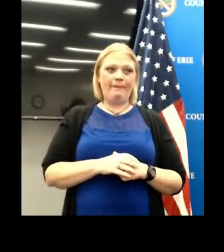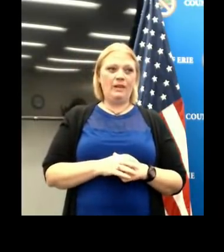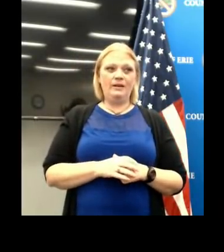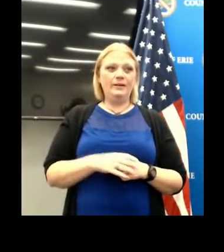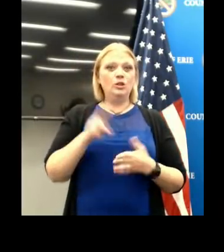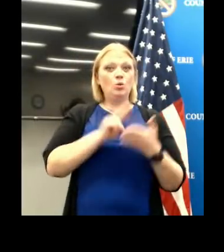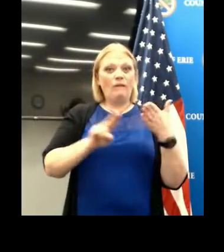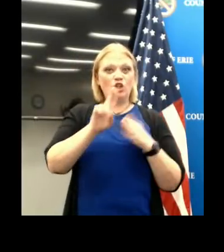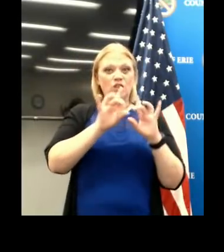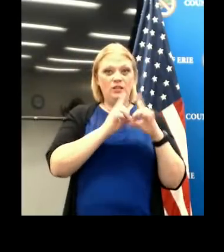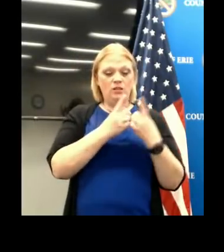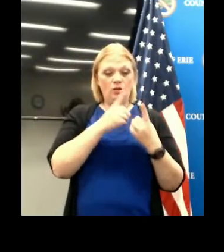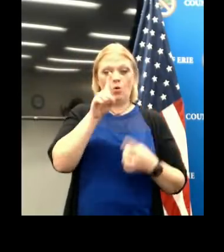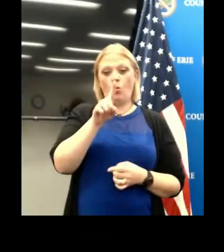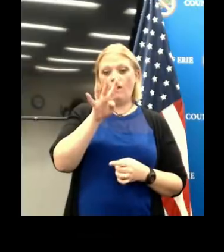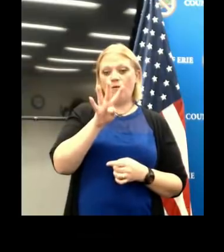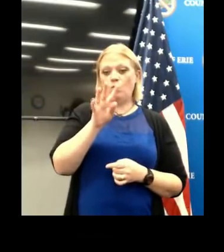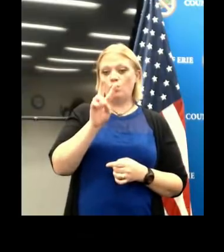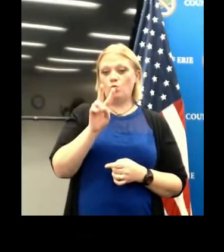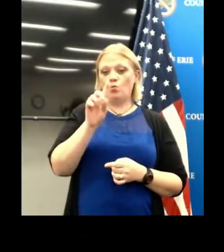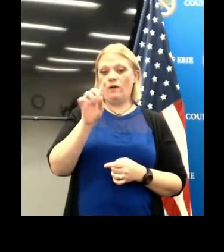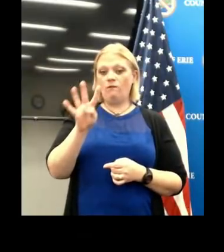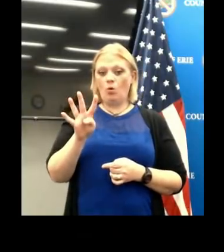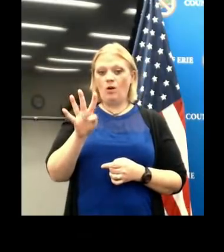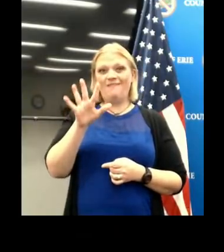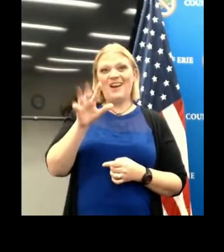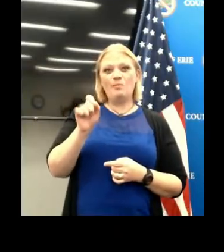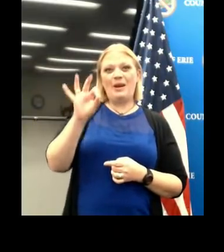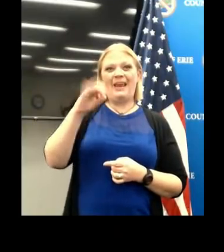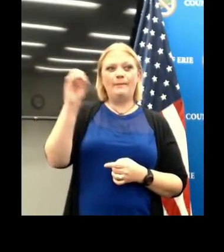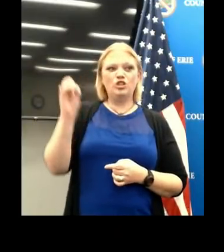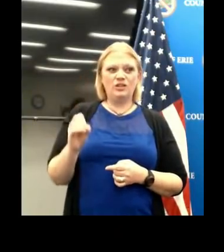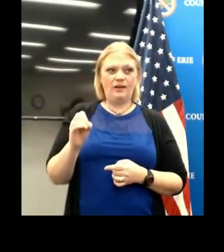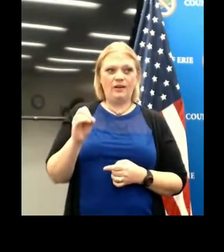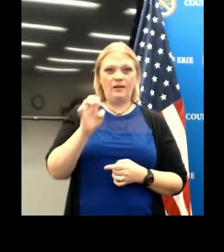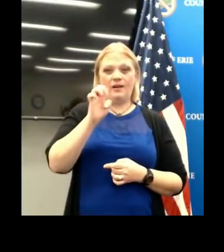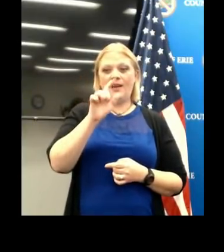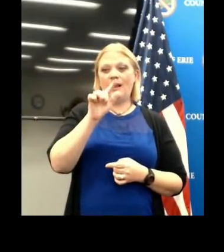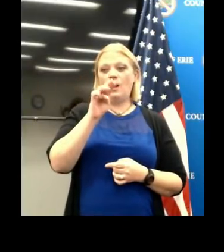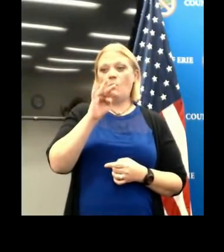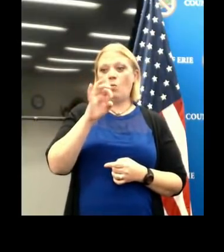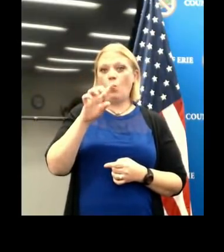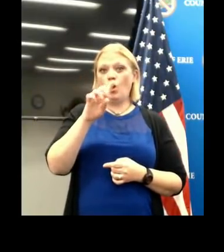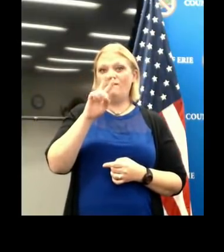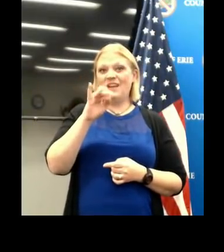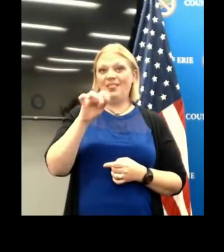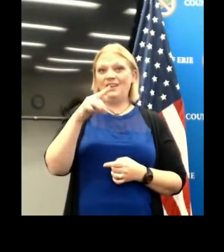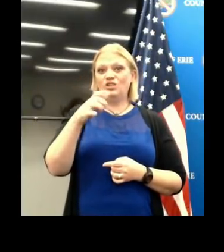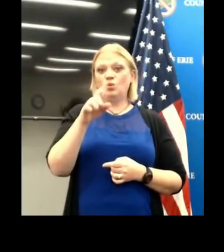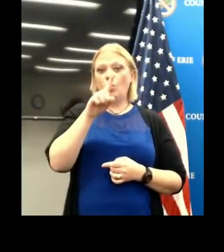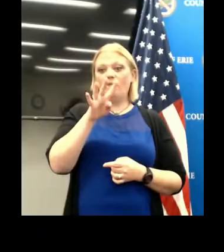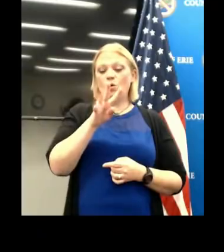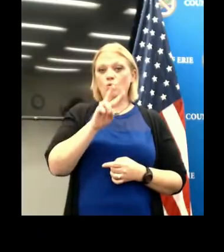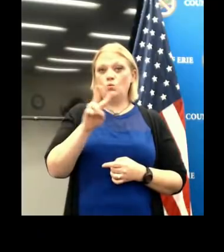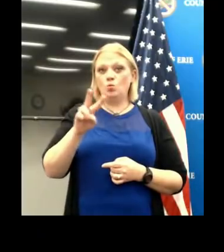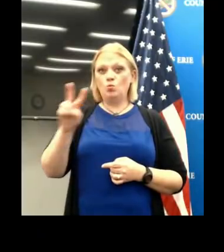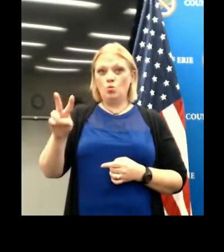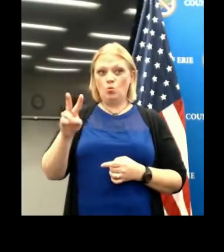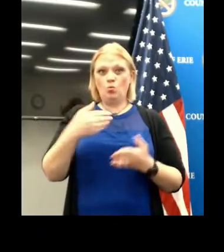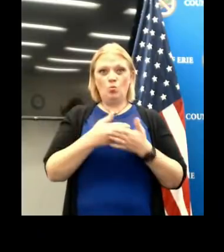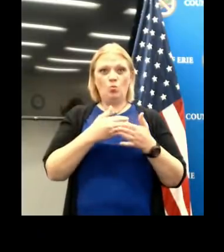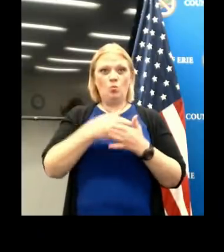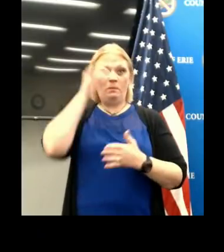University District, 14214, 5.9%. Elmwood Village, 14222, including the area around Buff